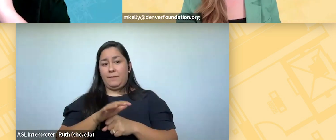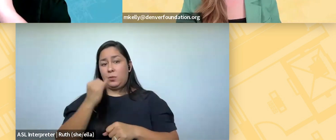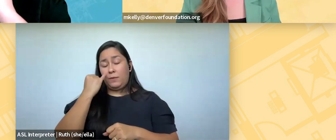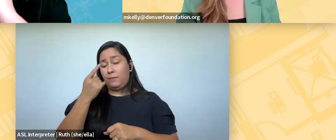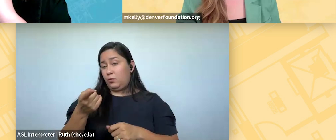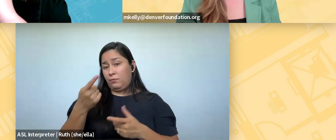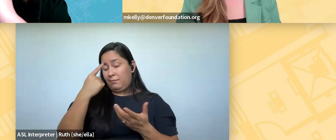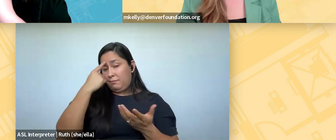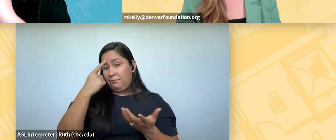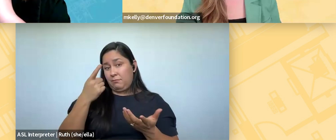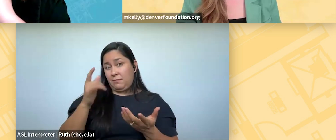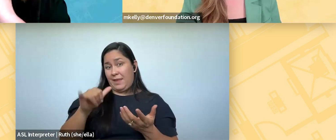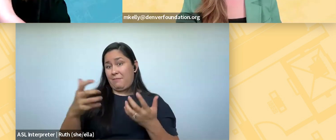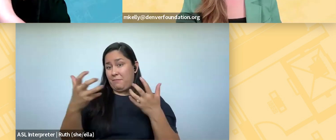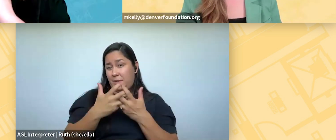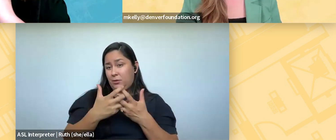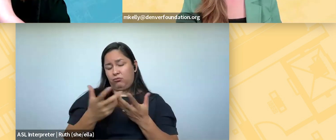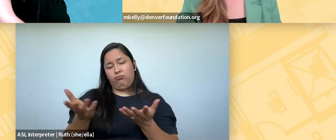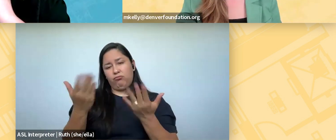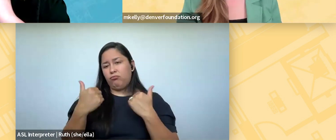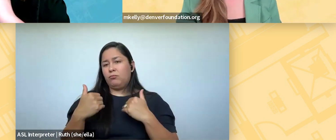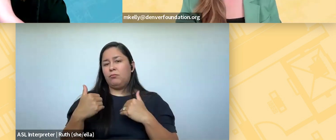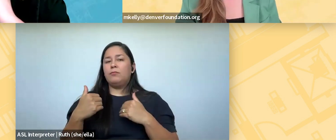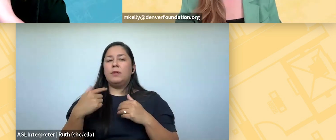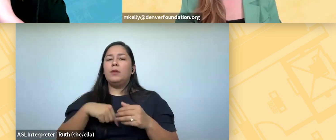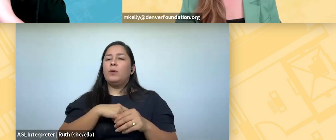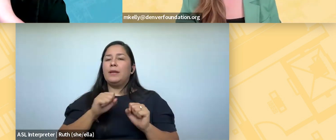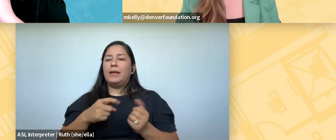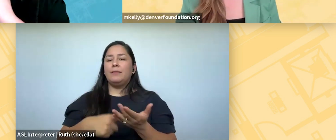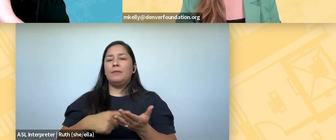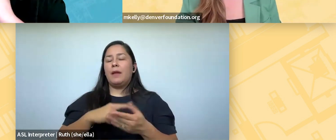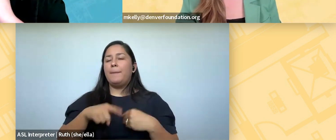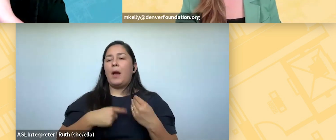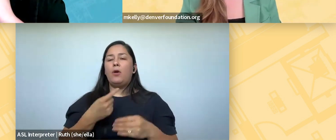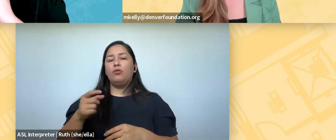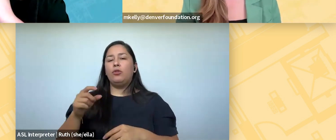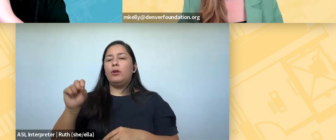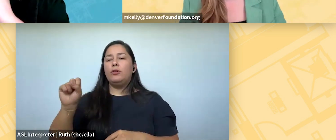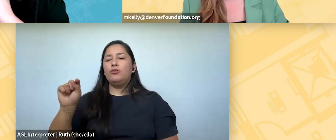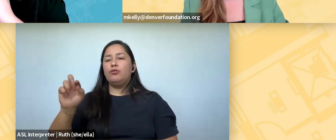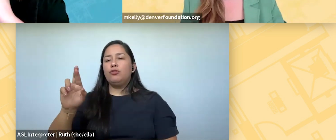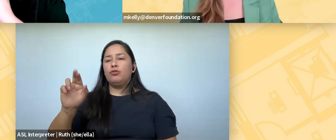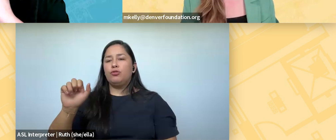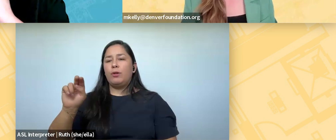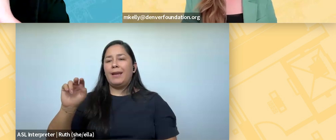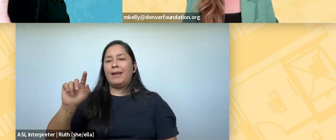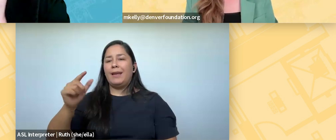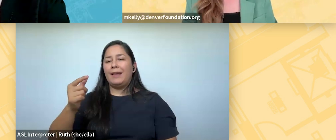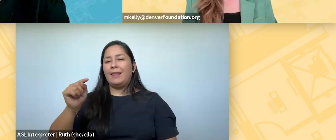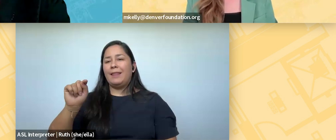bucket, we should talk about strengthening neighborhoods. David Portillo is the person that runs that program. I'm happy to connect you to